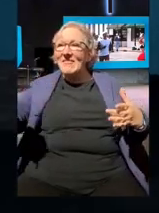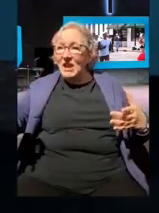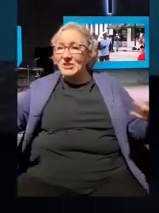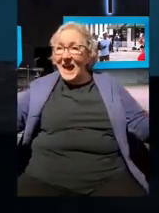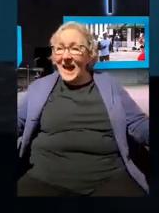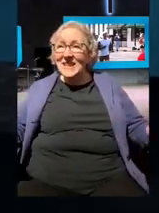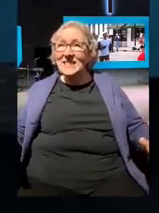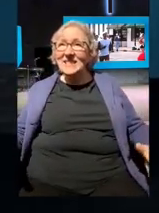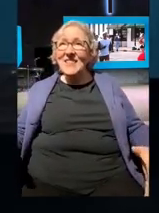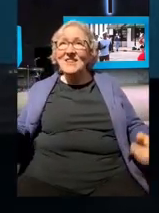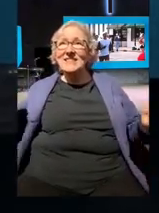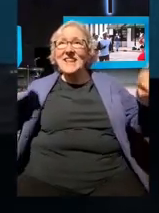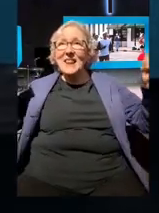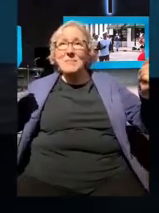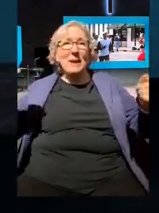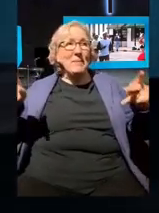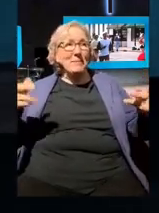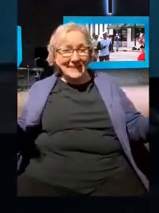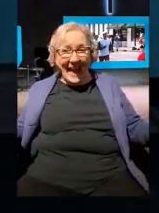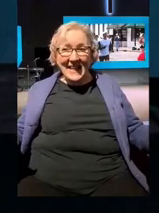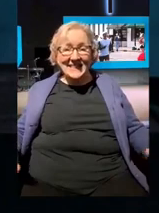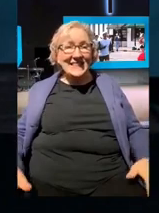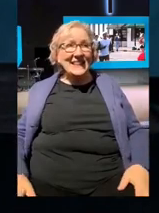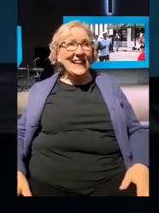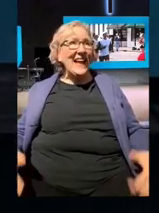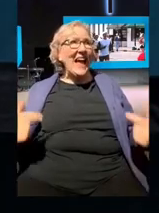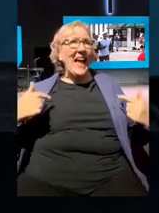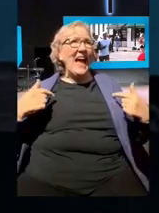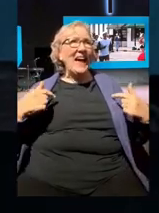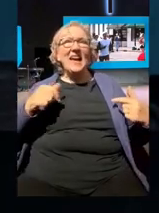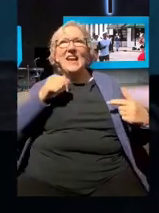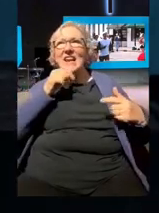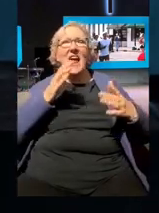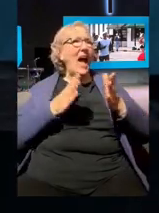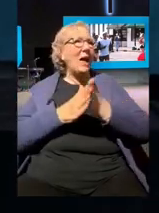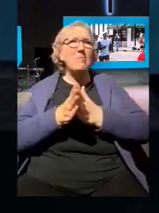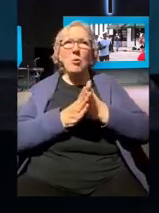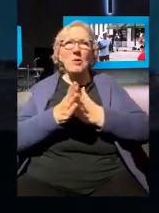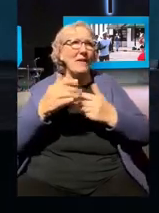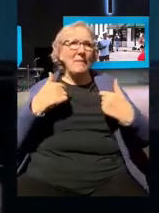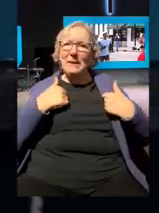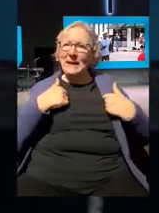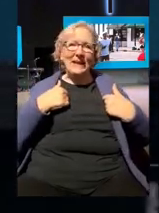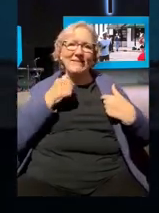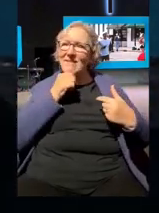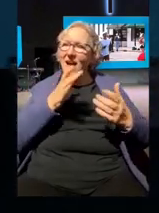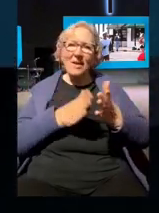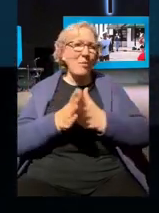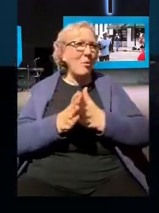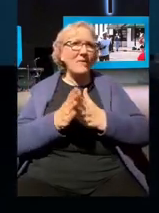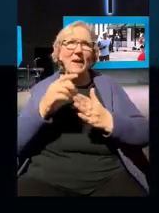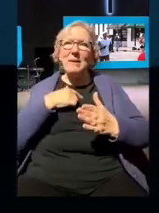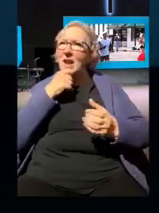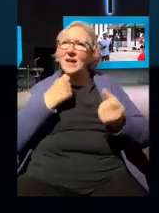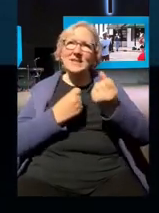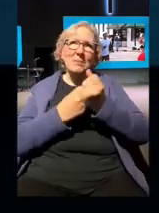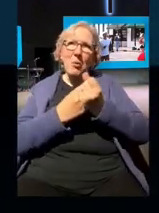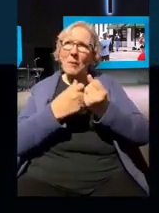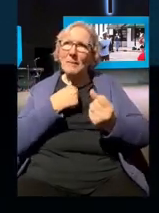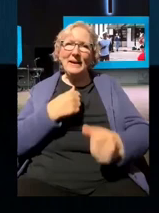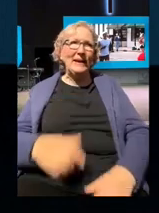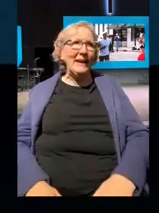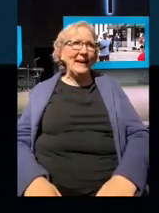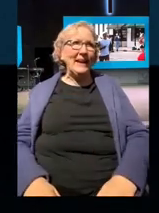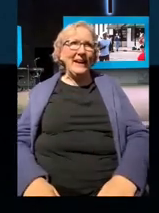celebrating people being done. I was not motivated right then. That did not pump me up when I realized